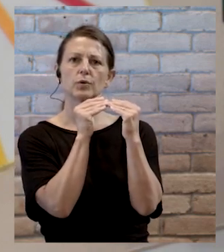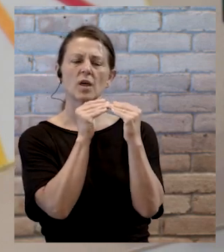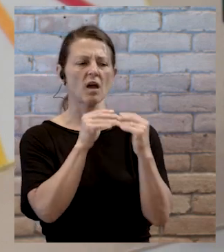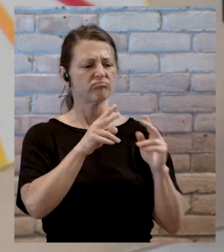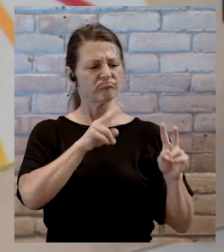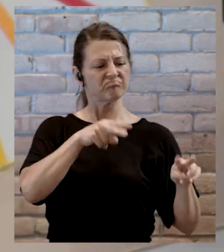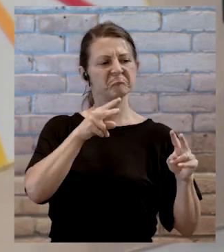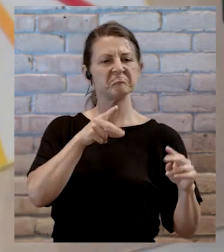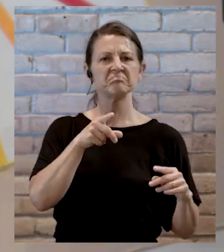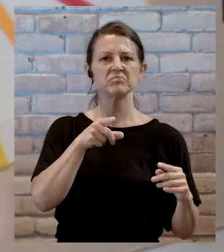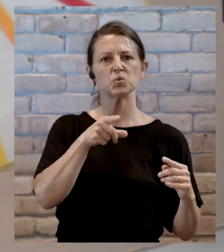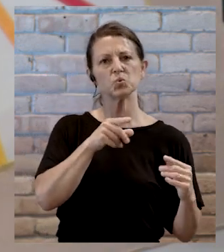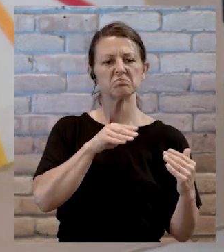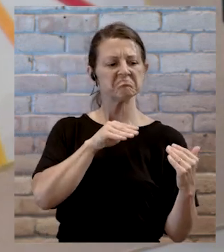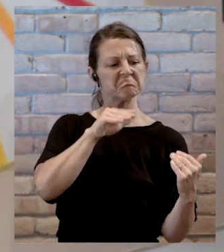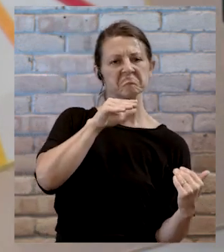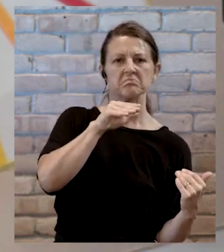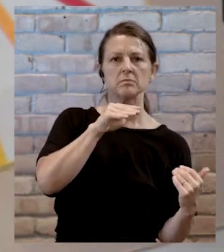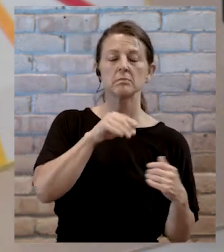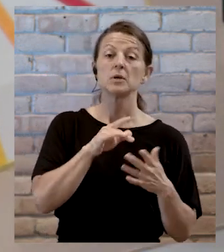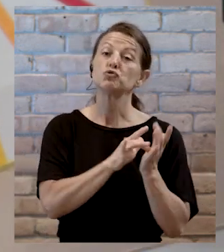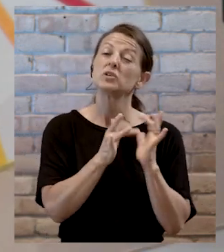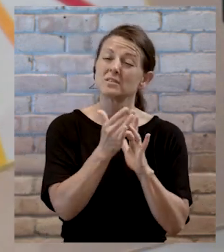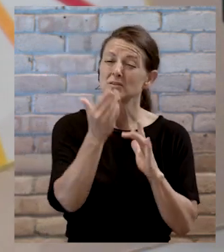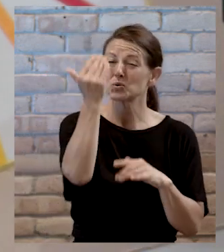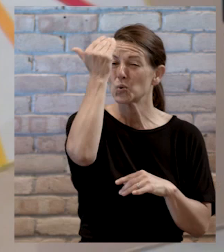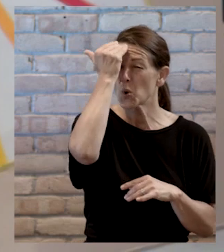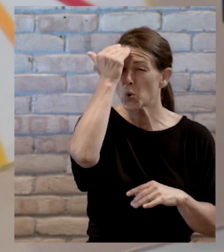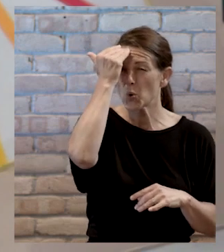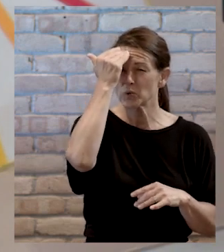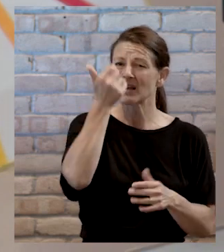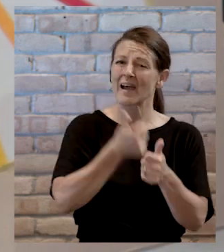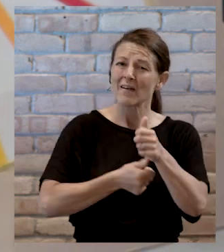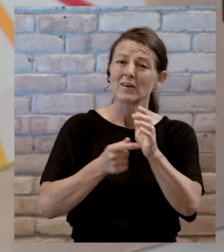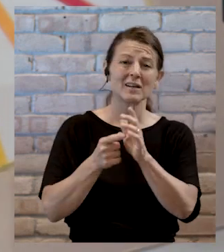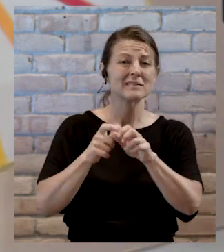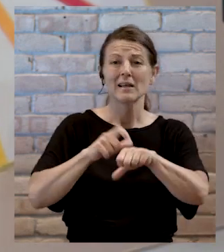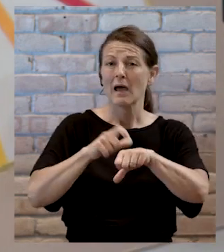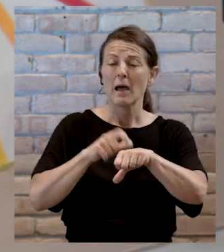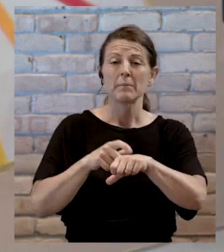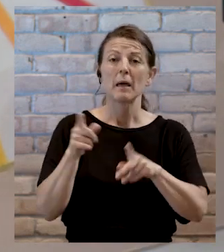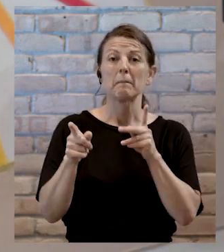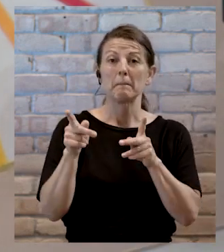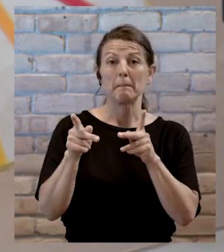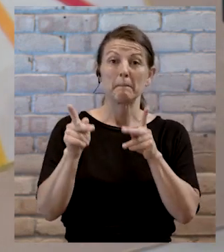Jesus knows every moment where you were shown no mercy.